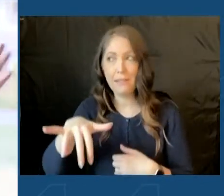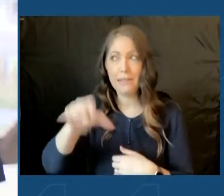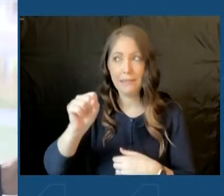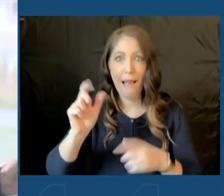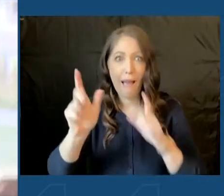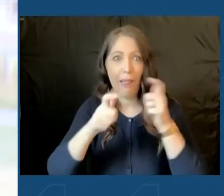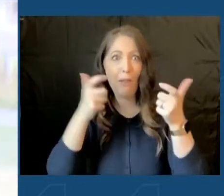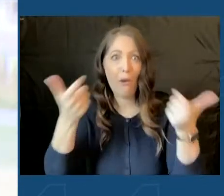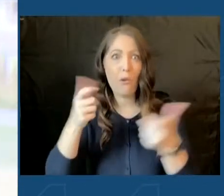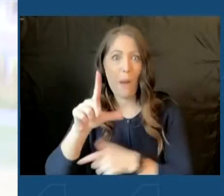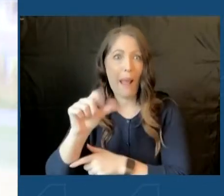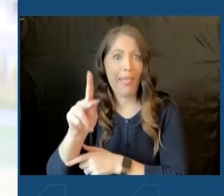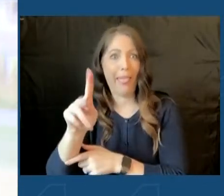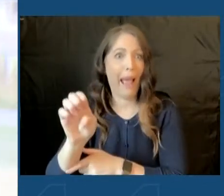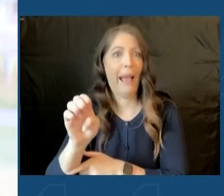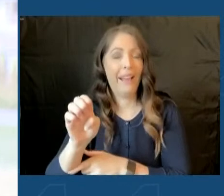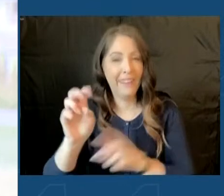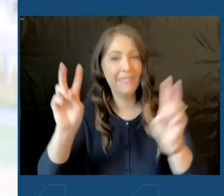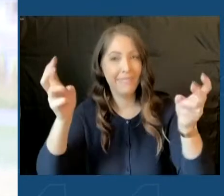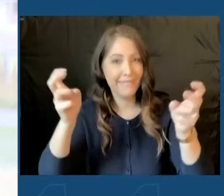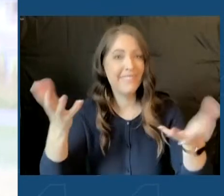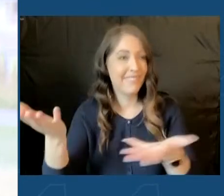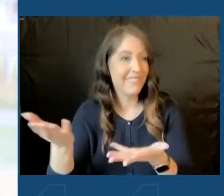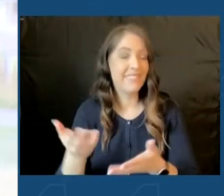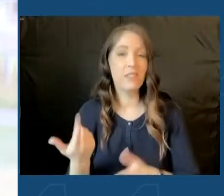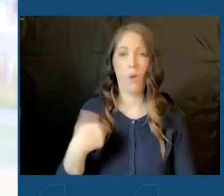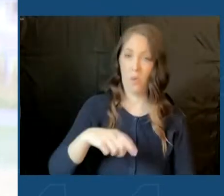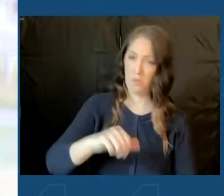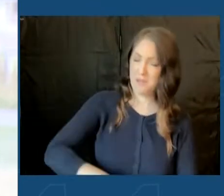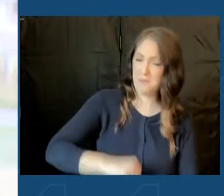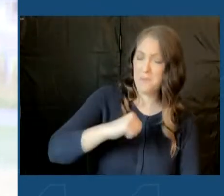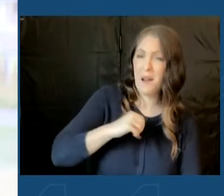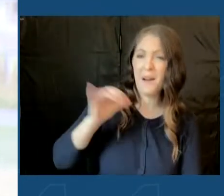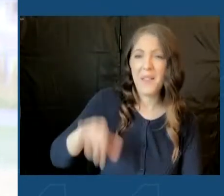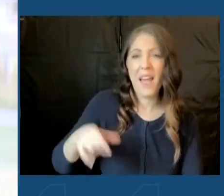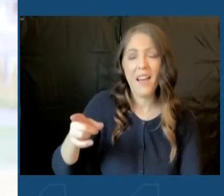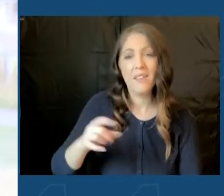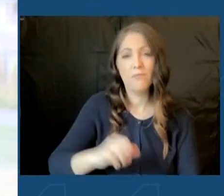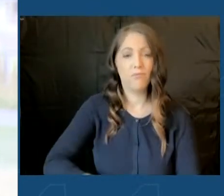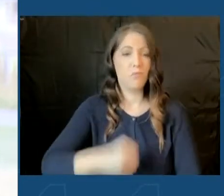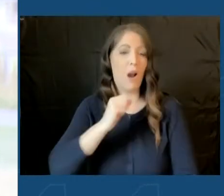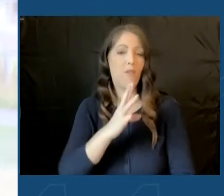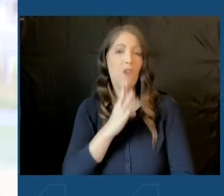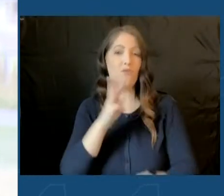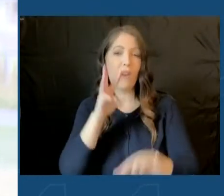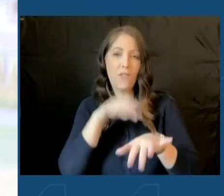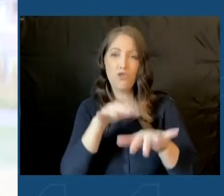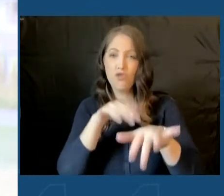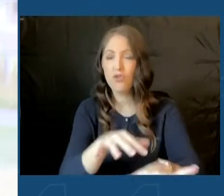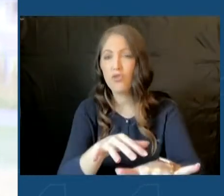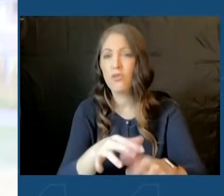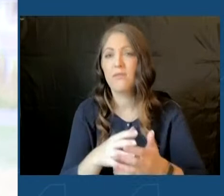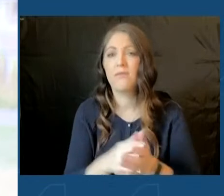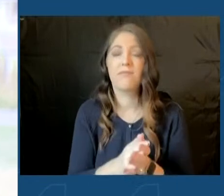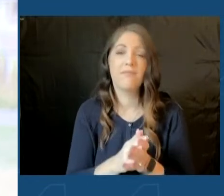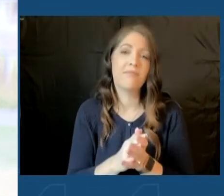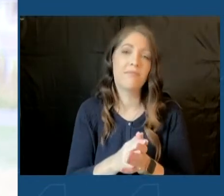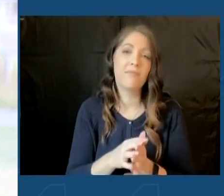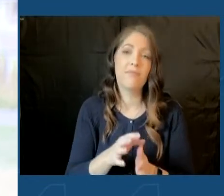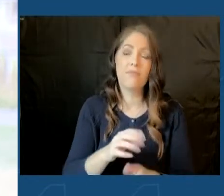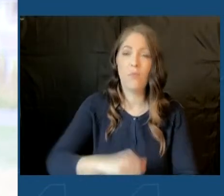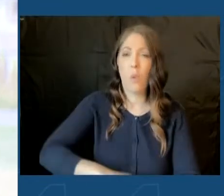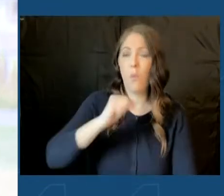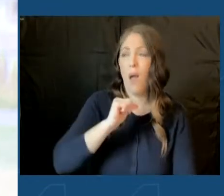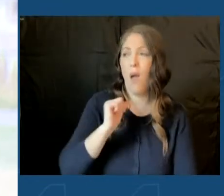is known as a Great Lake. So we're proud of this. We're proud of our rivers. We're proud of our magnificent natural beauty